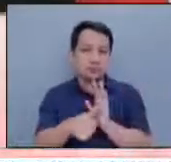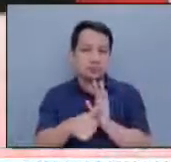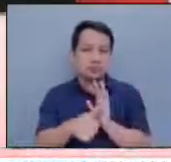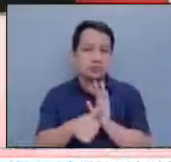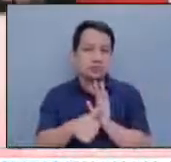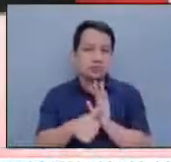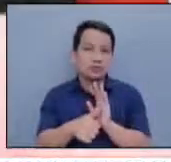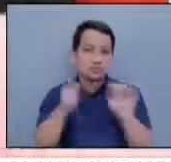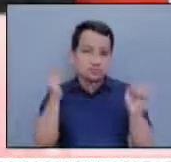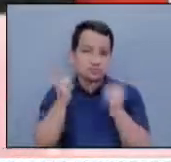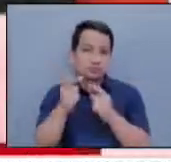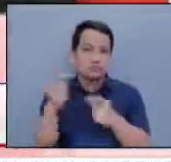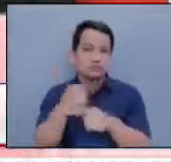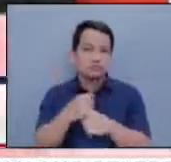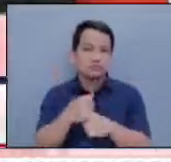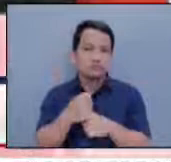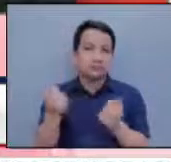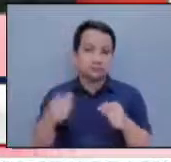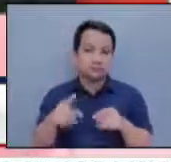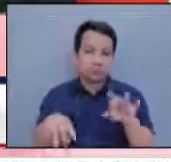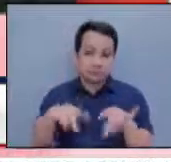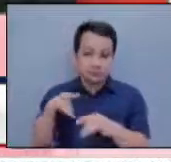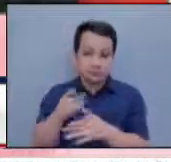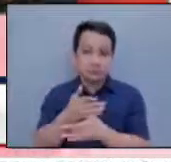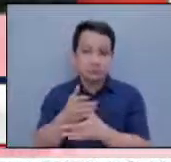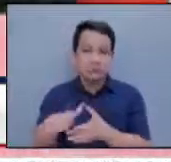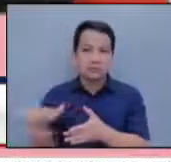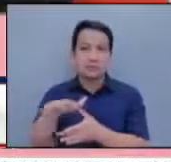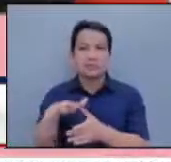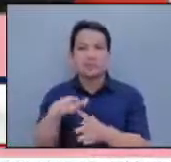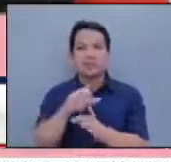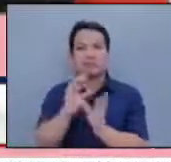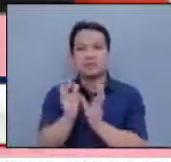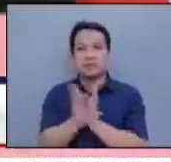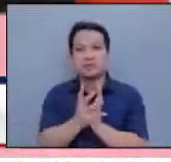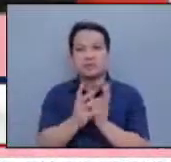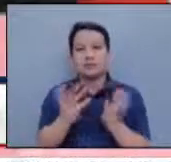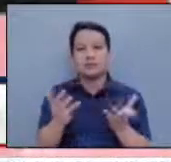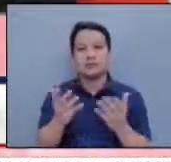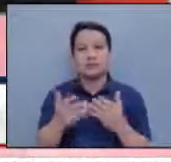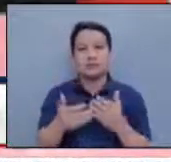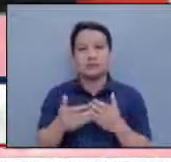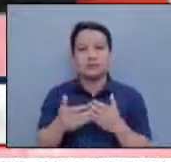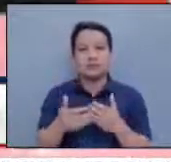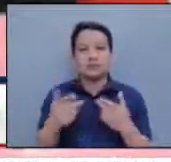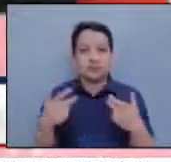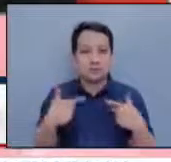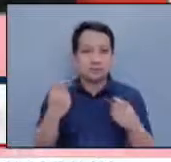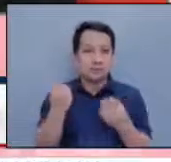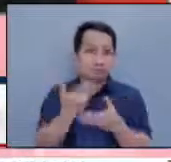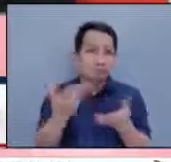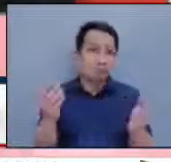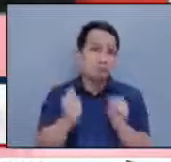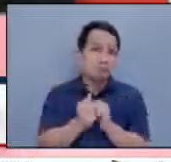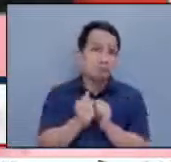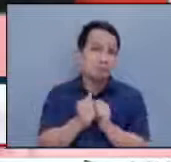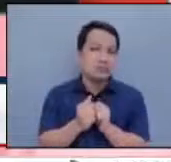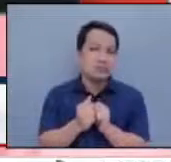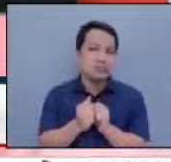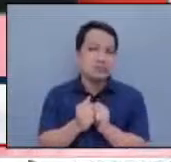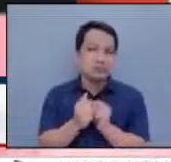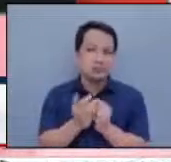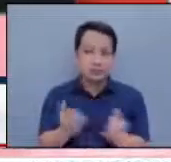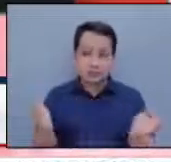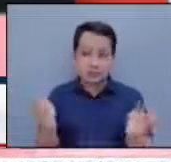achievements, remarkable contributions in our society. And also, Ms. Layan, we also want to have a platform of